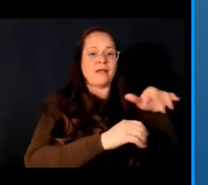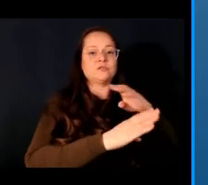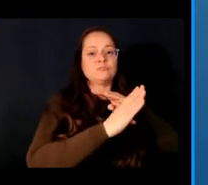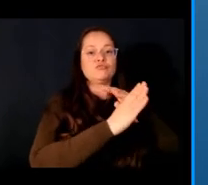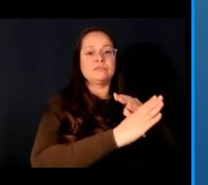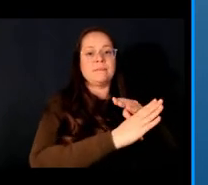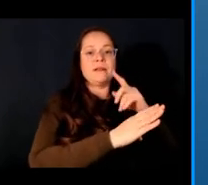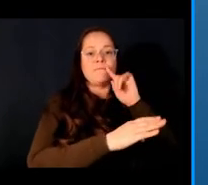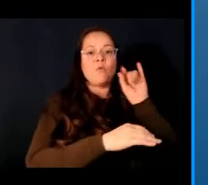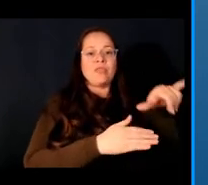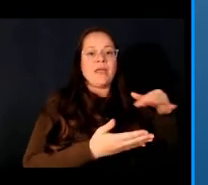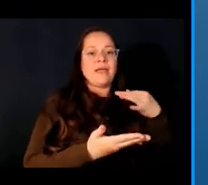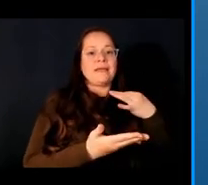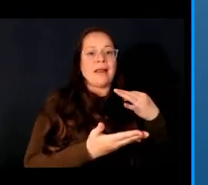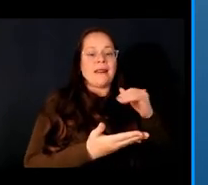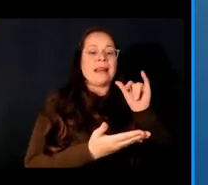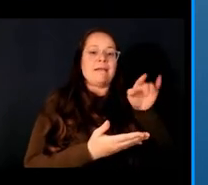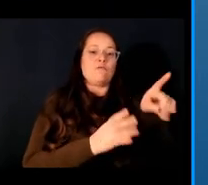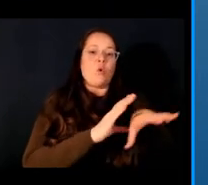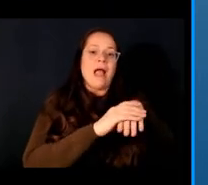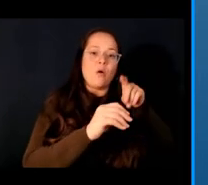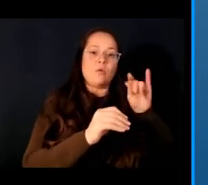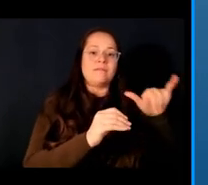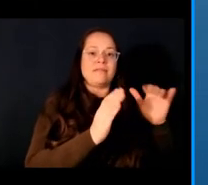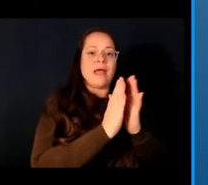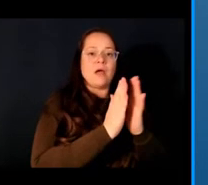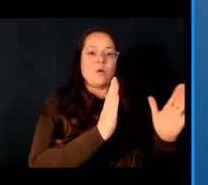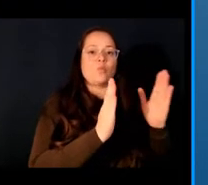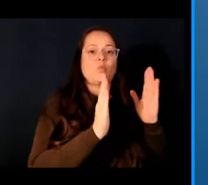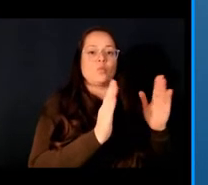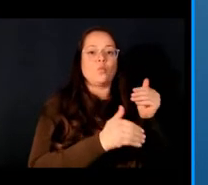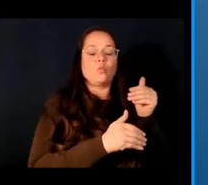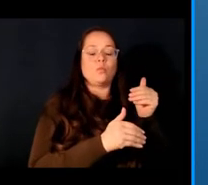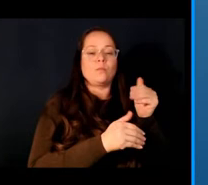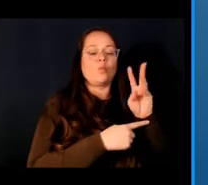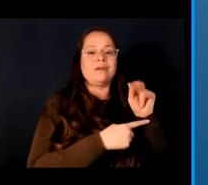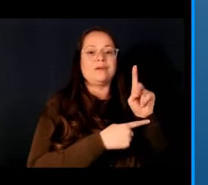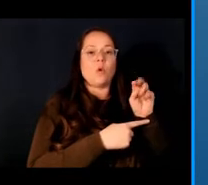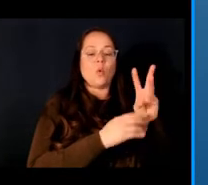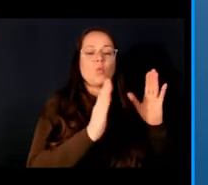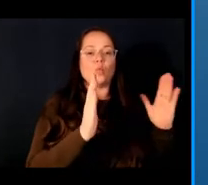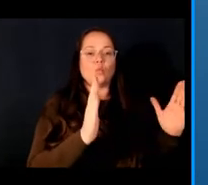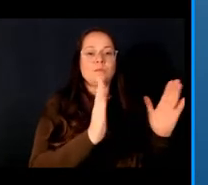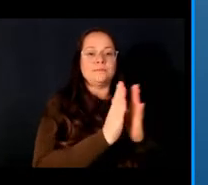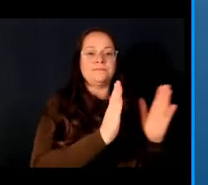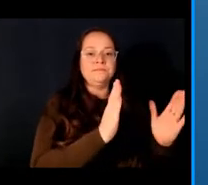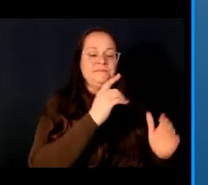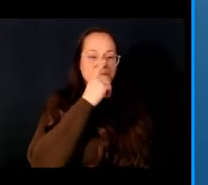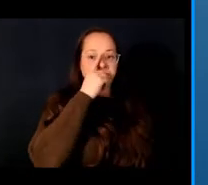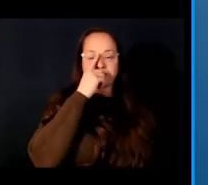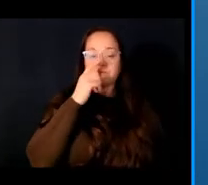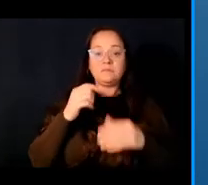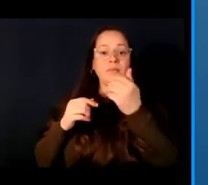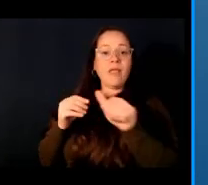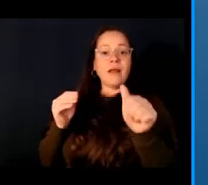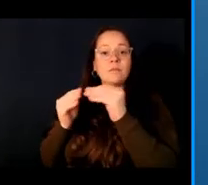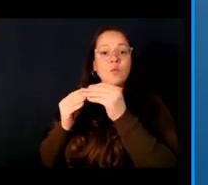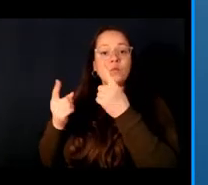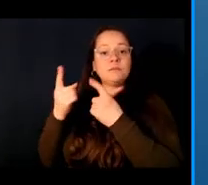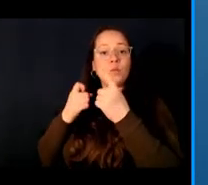candidate if a state is going outside the window any other questions or discussions